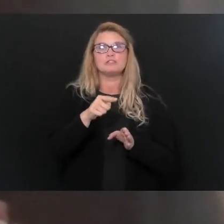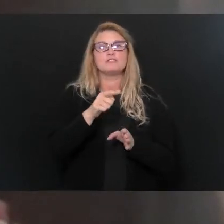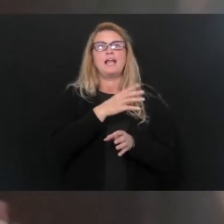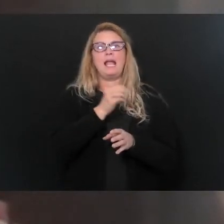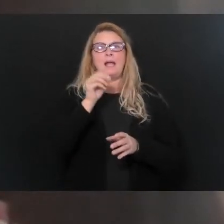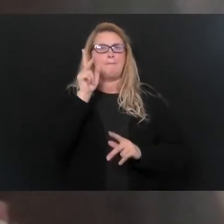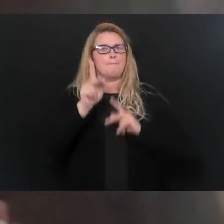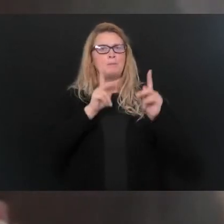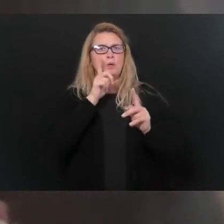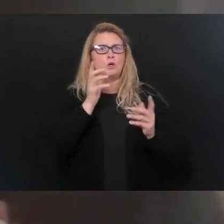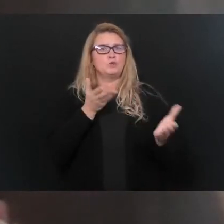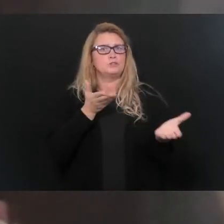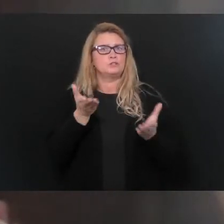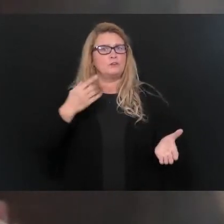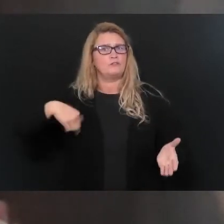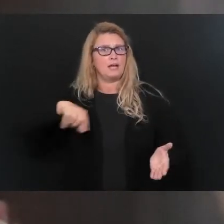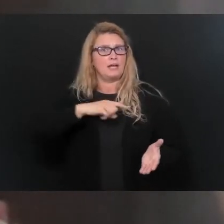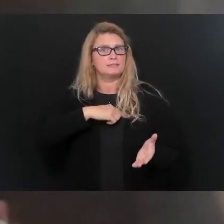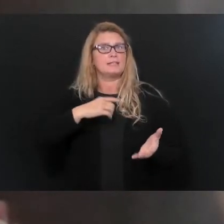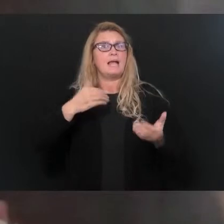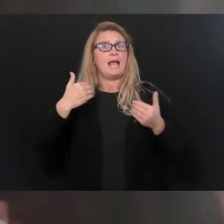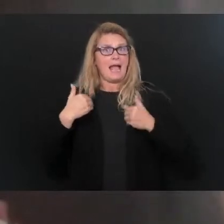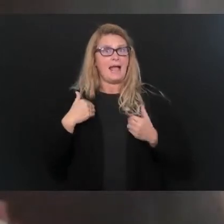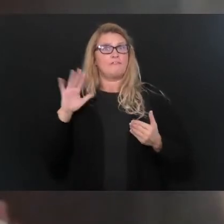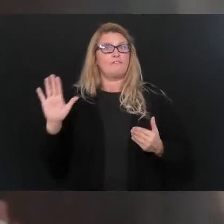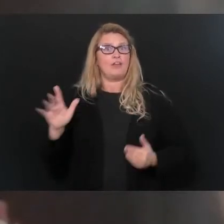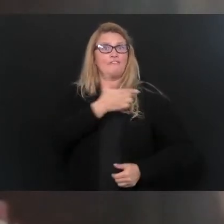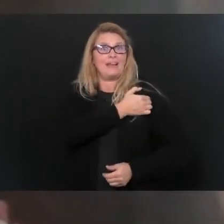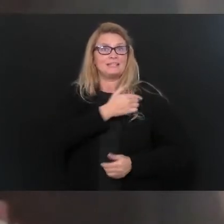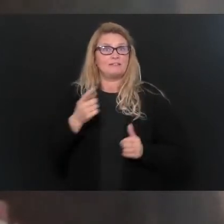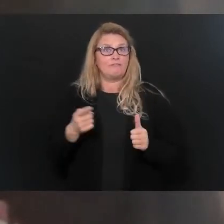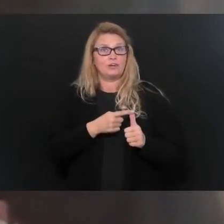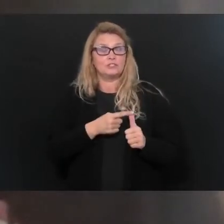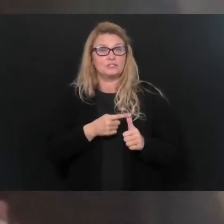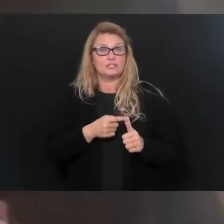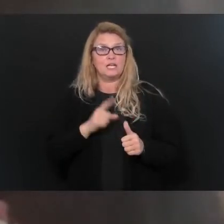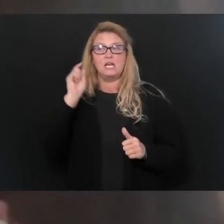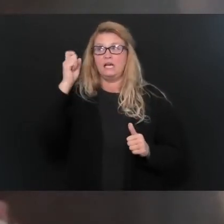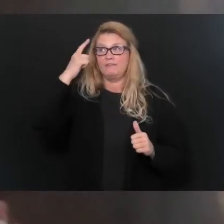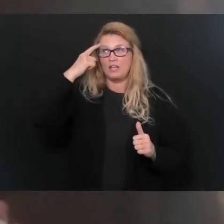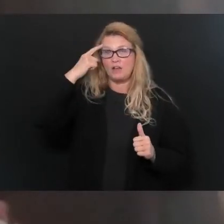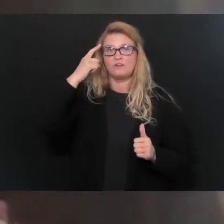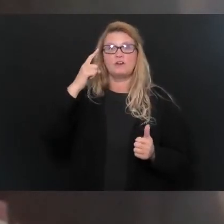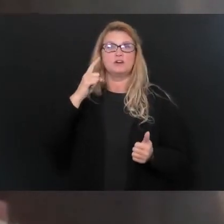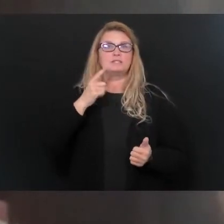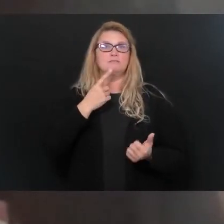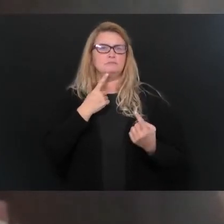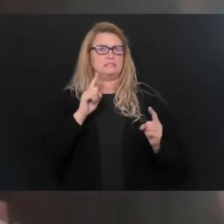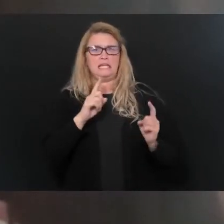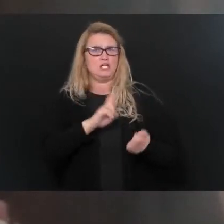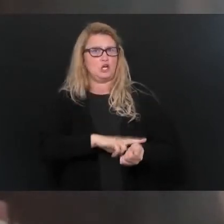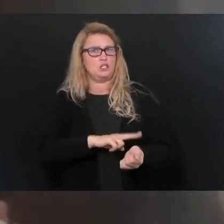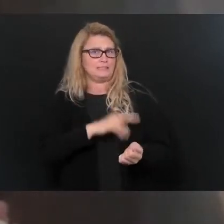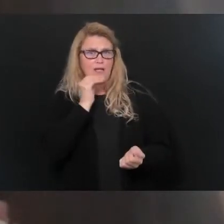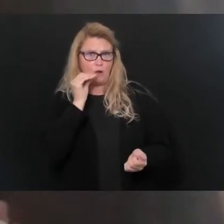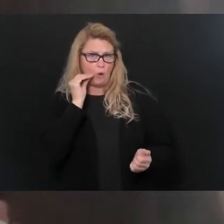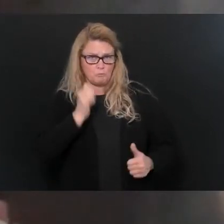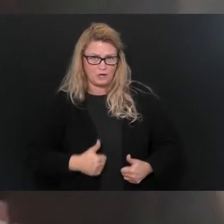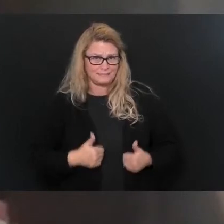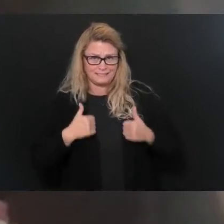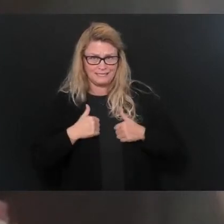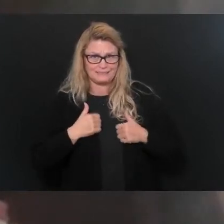really serve us are getting vaccinated. And as the governor said, our nursing home residents, as we look at